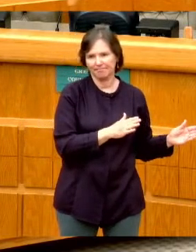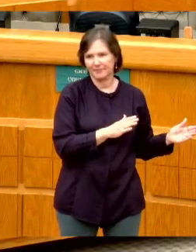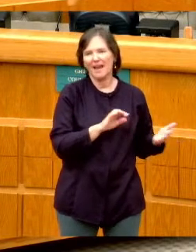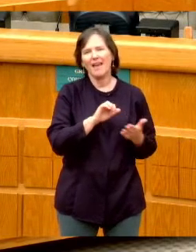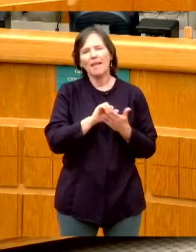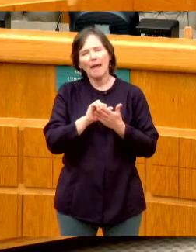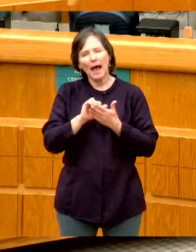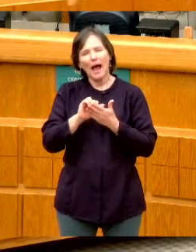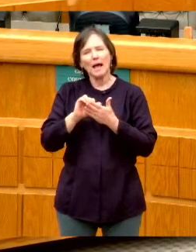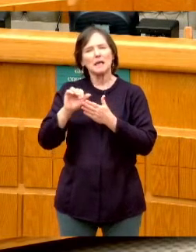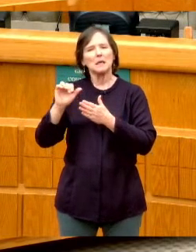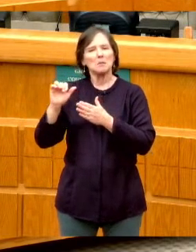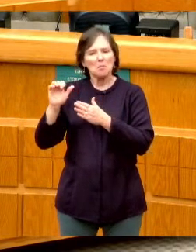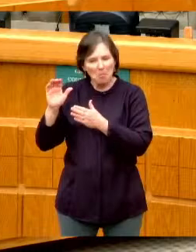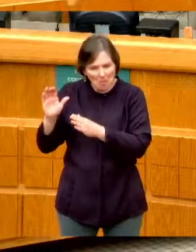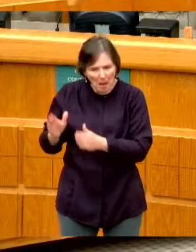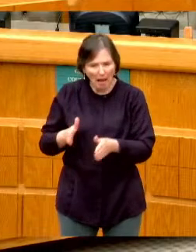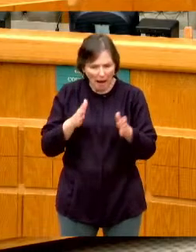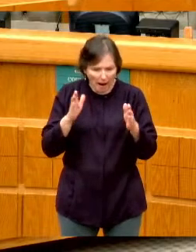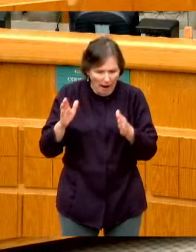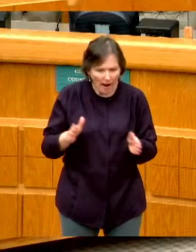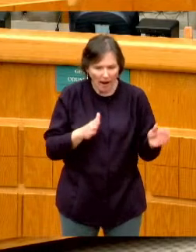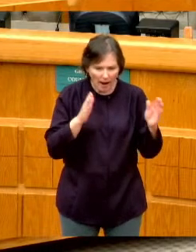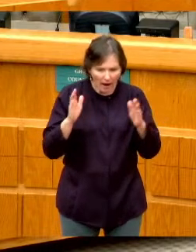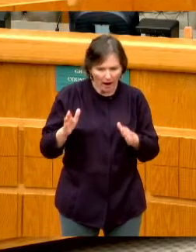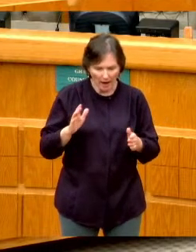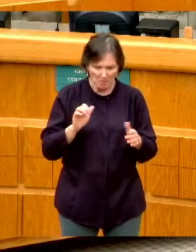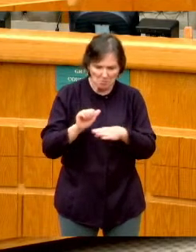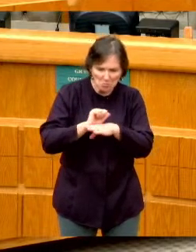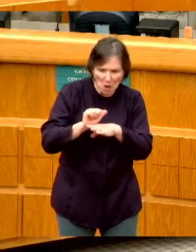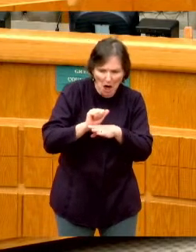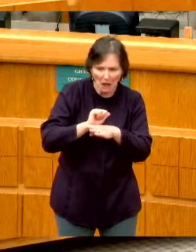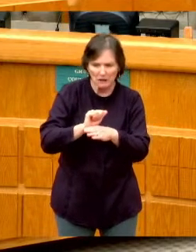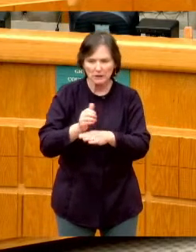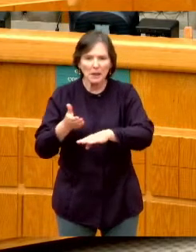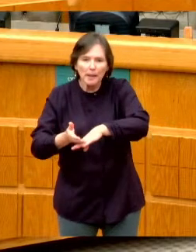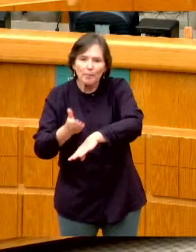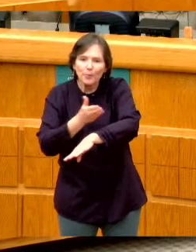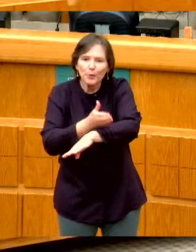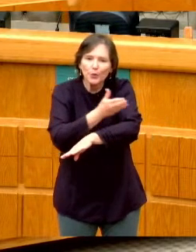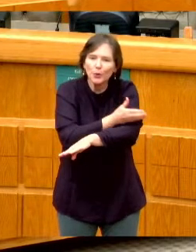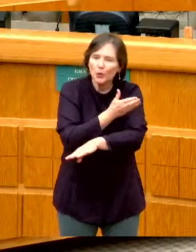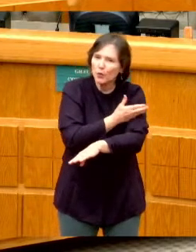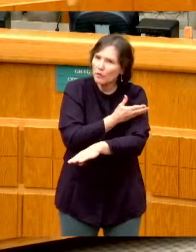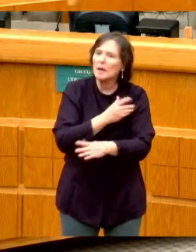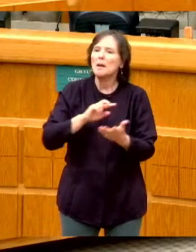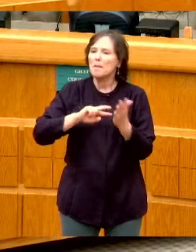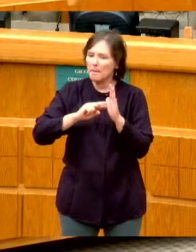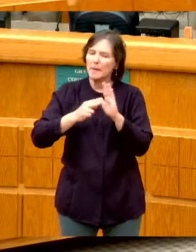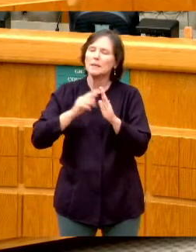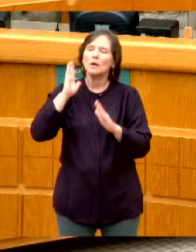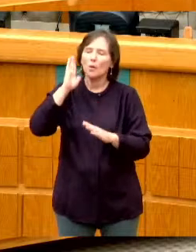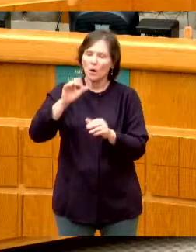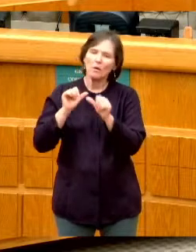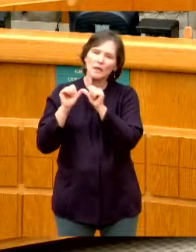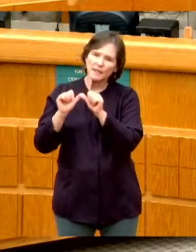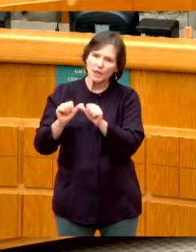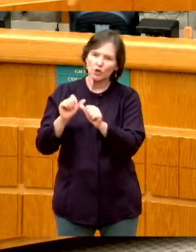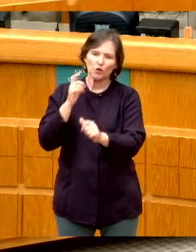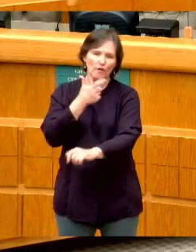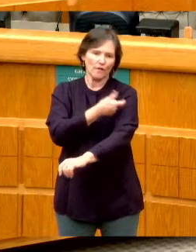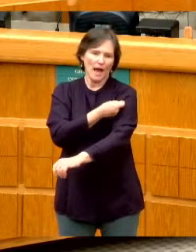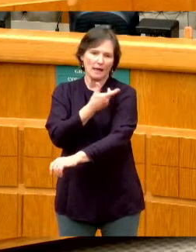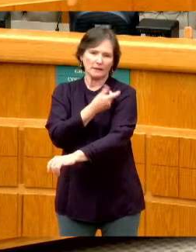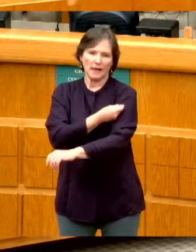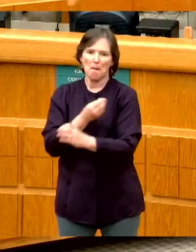practice means improvement. It means that when more is available, we're going to get more to the people because we have a proven track record of what we can do